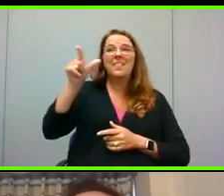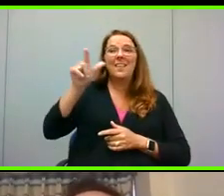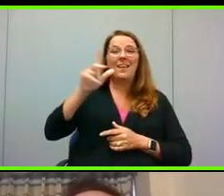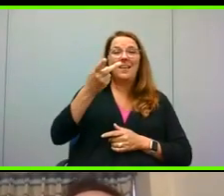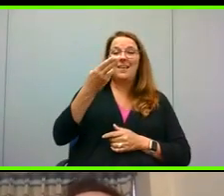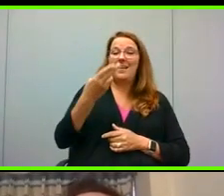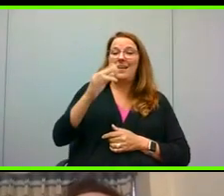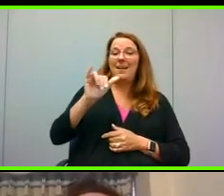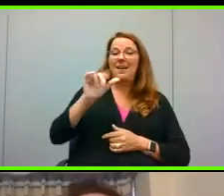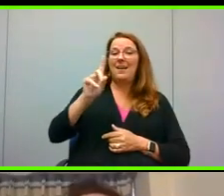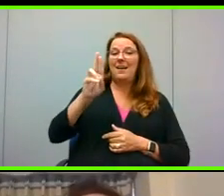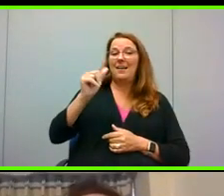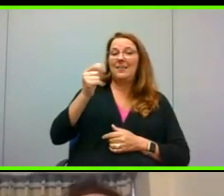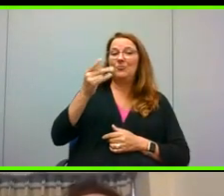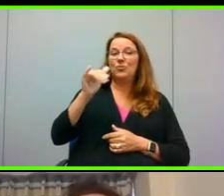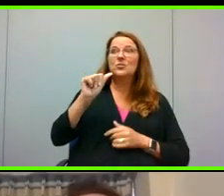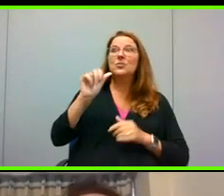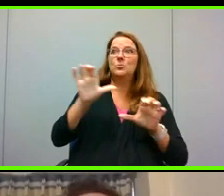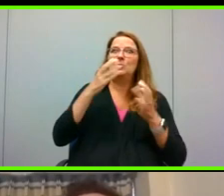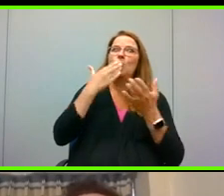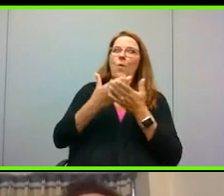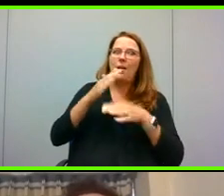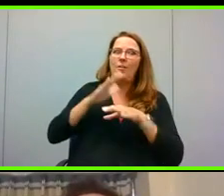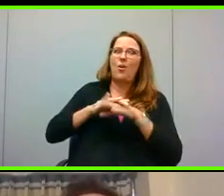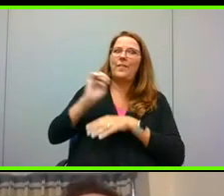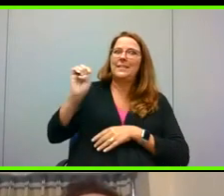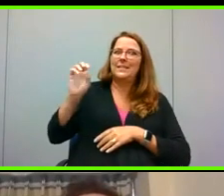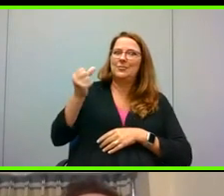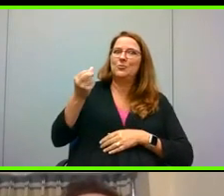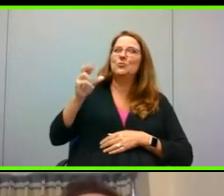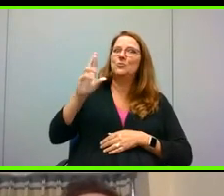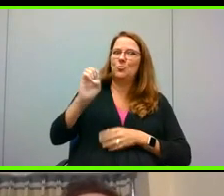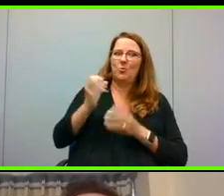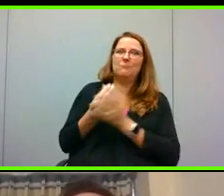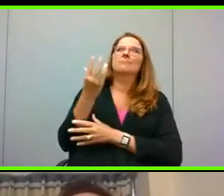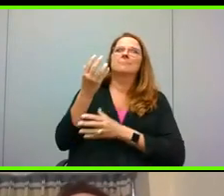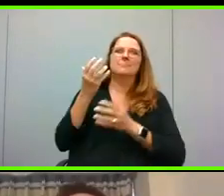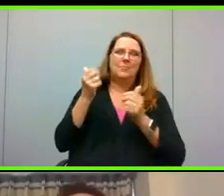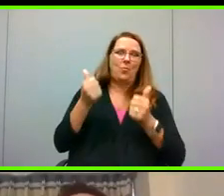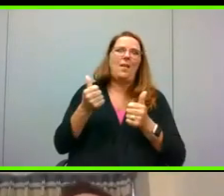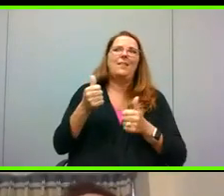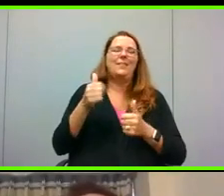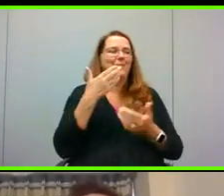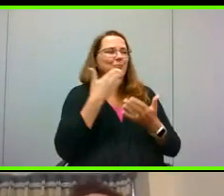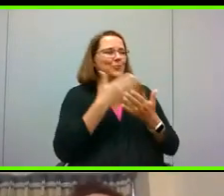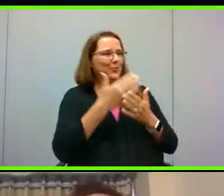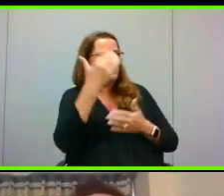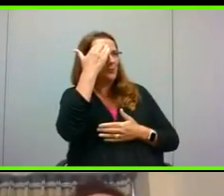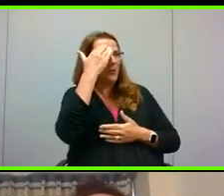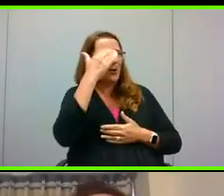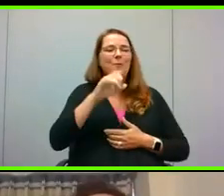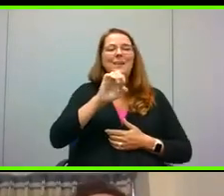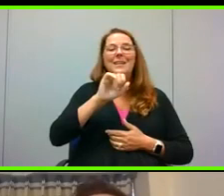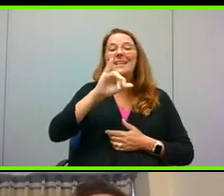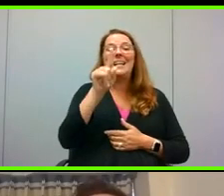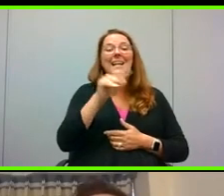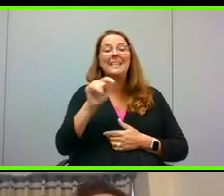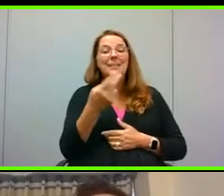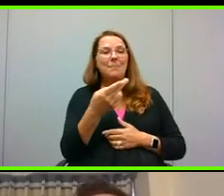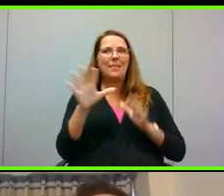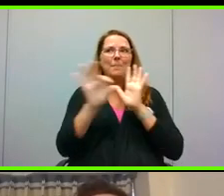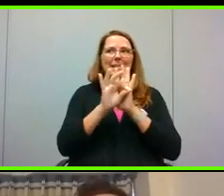very, very well on the Eastern Shore. Well, that's good to know. There's something about Unless the it soil just picked down up there. a